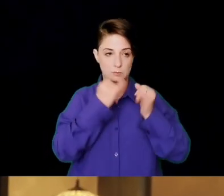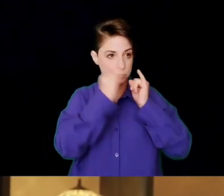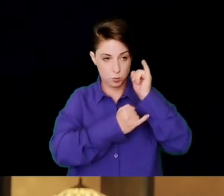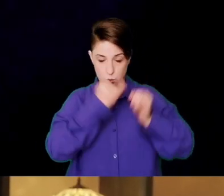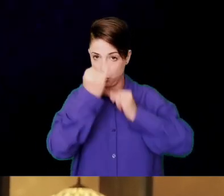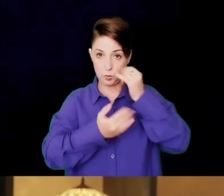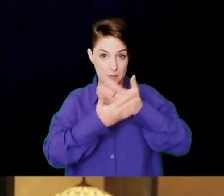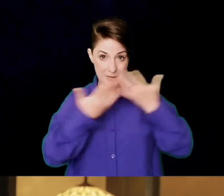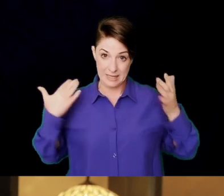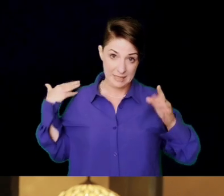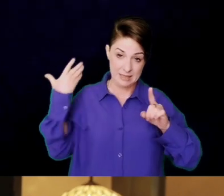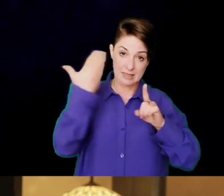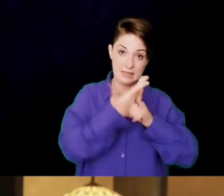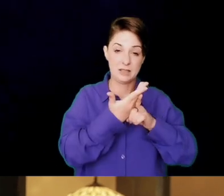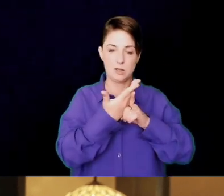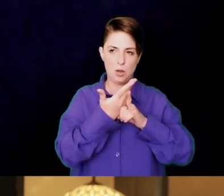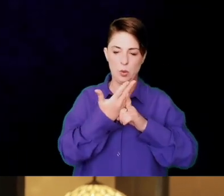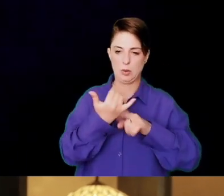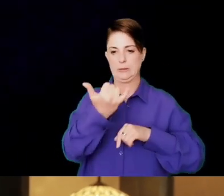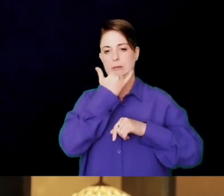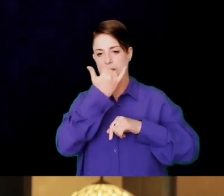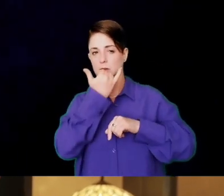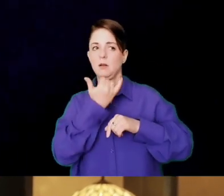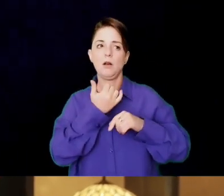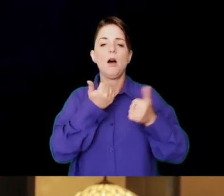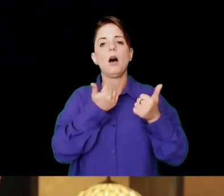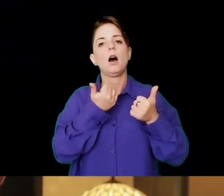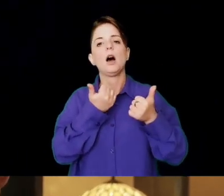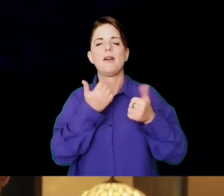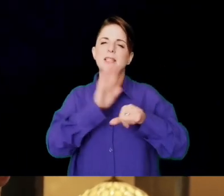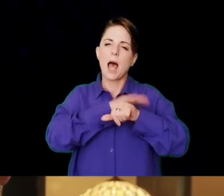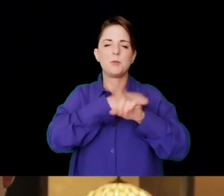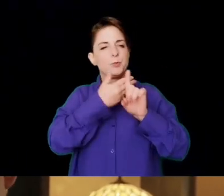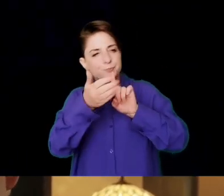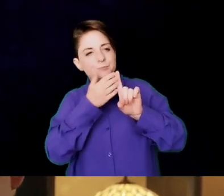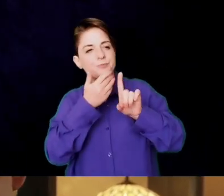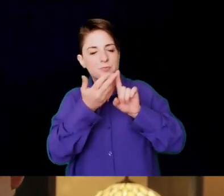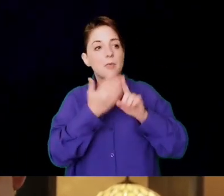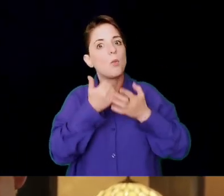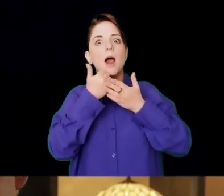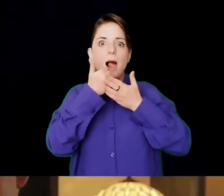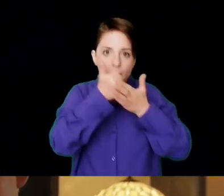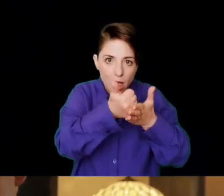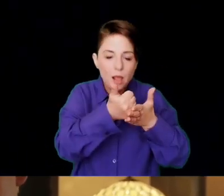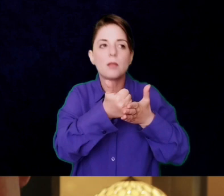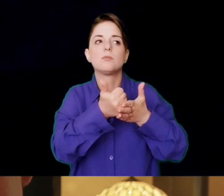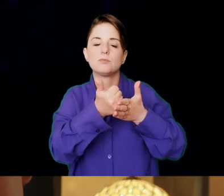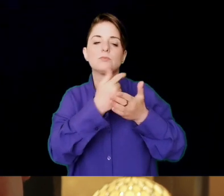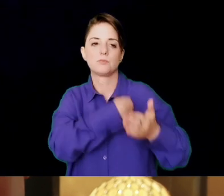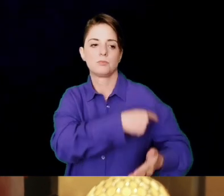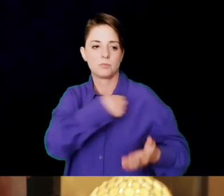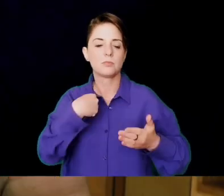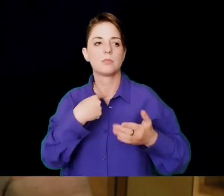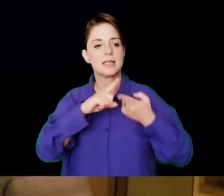down, and it takes a long time to break that kind of mould and persuade them that what we're trying to do is to help them manage their fishery in a